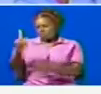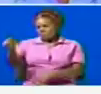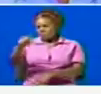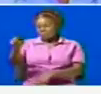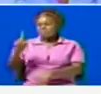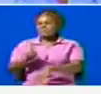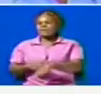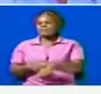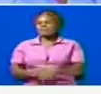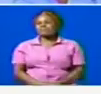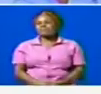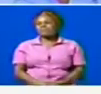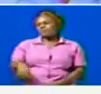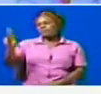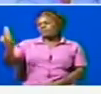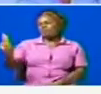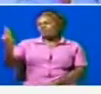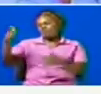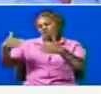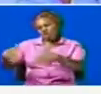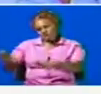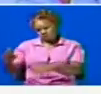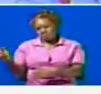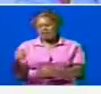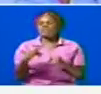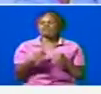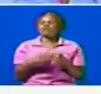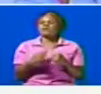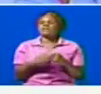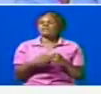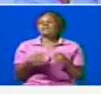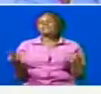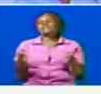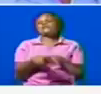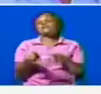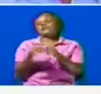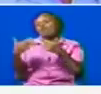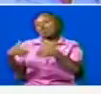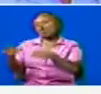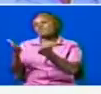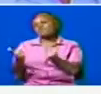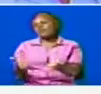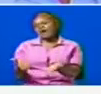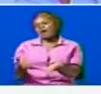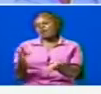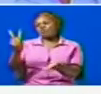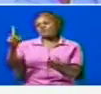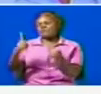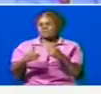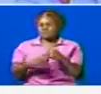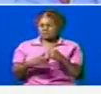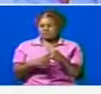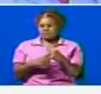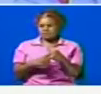fraudulent. Uhuru lost elections in August. He has again lost this sham one